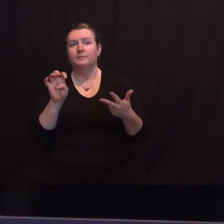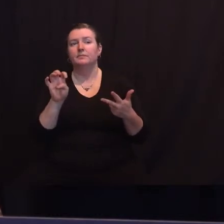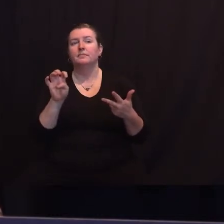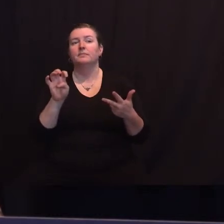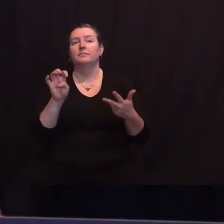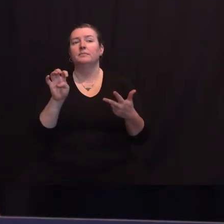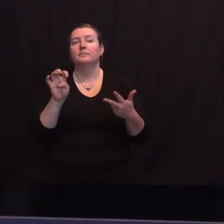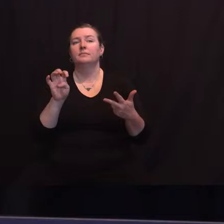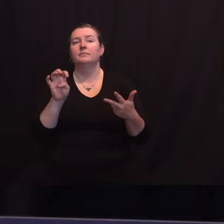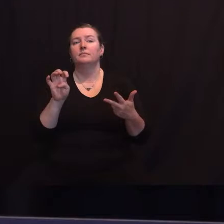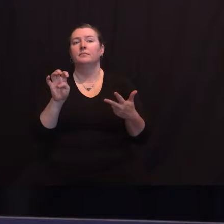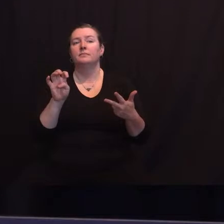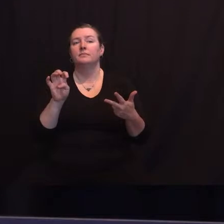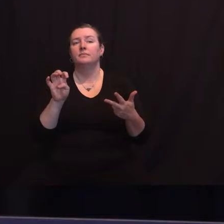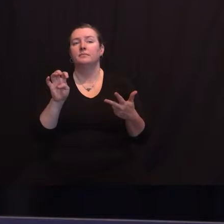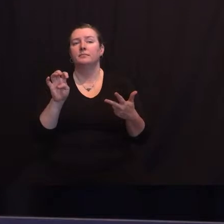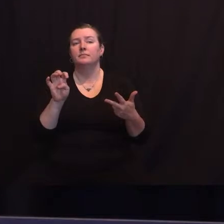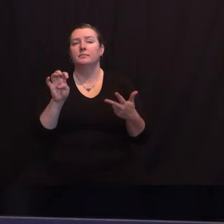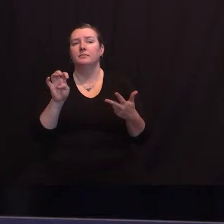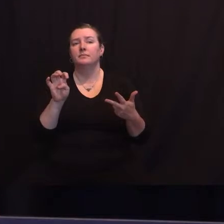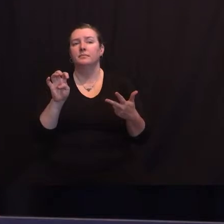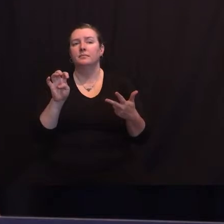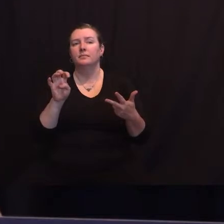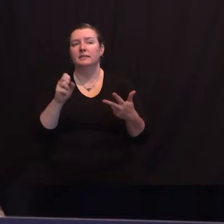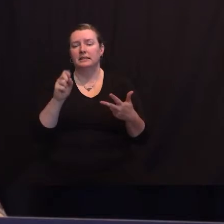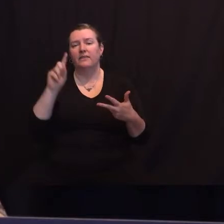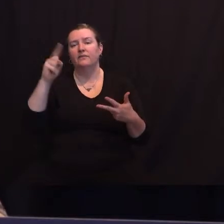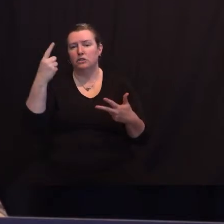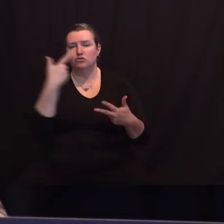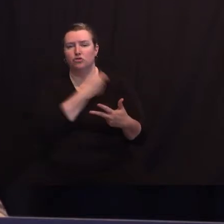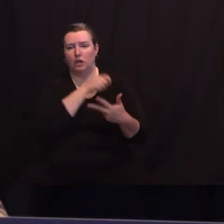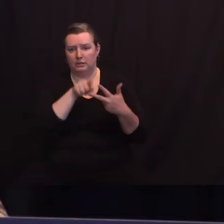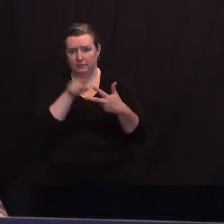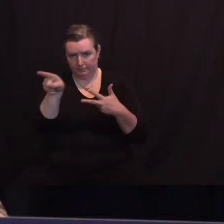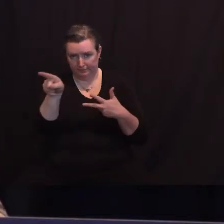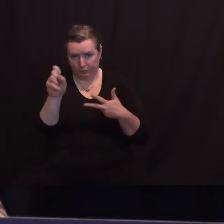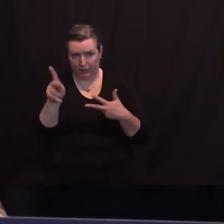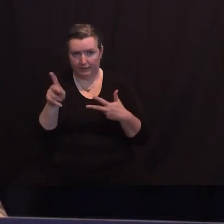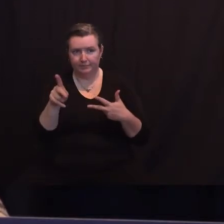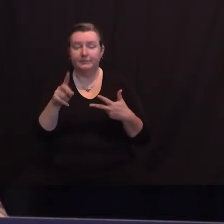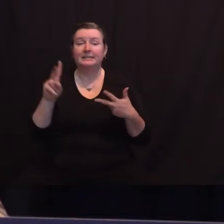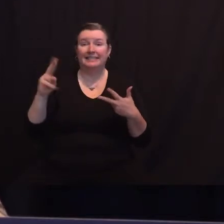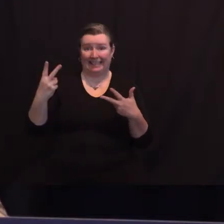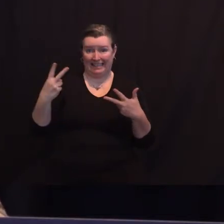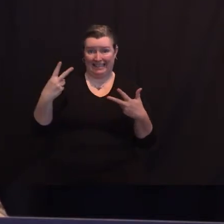start their Moderna vaccine journey this week. And booster,